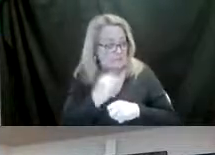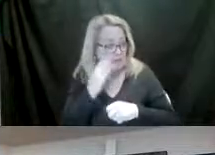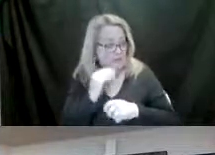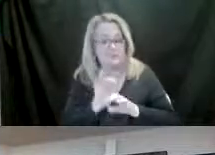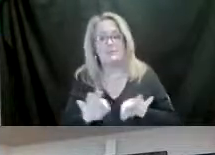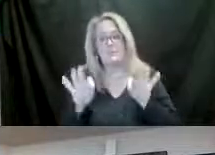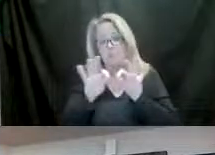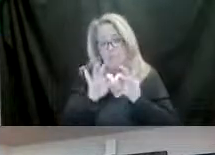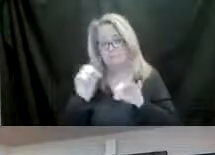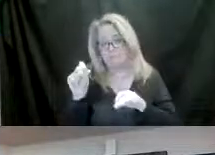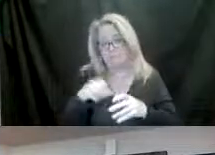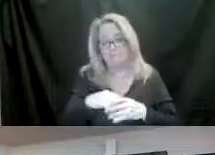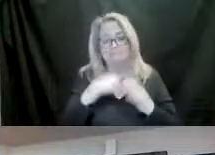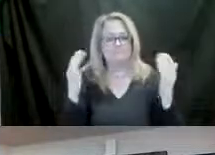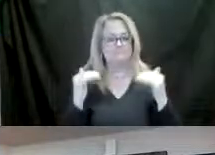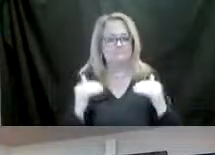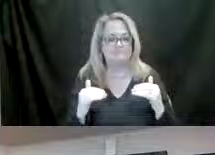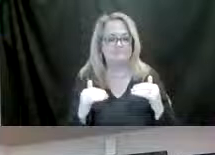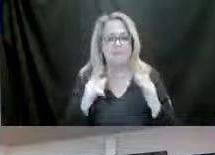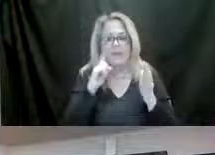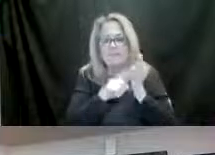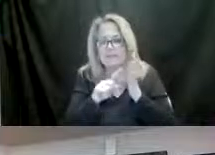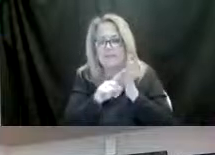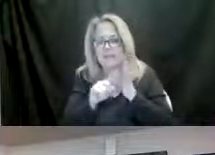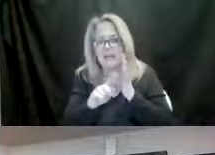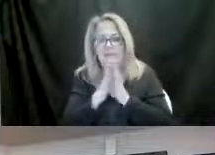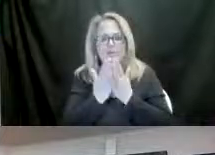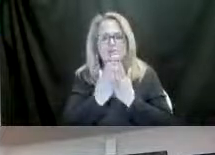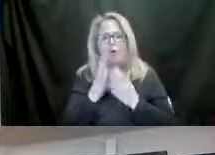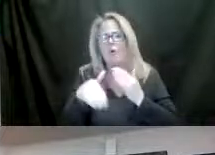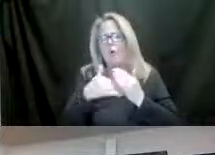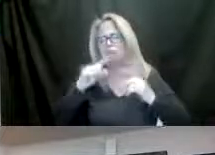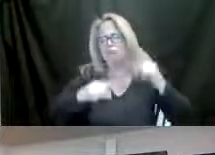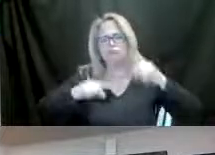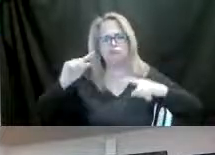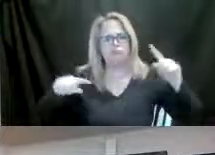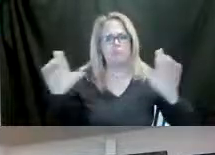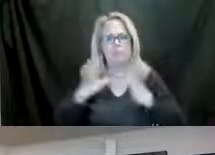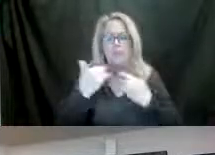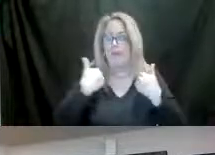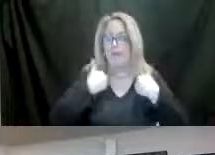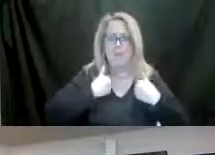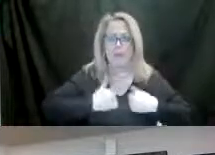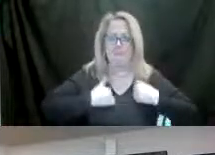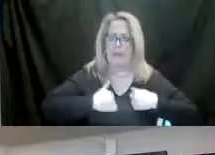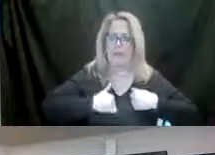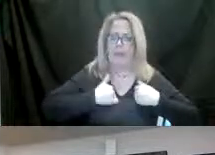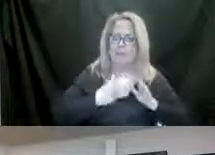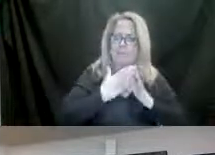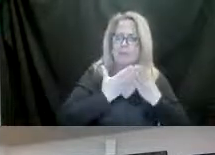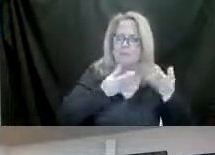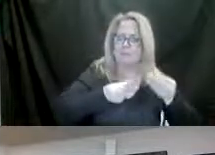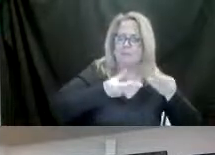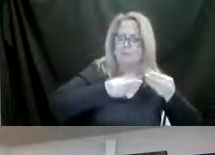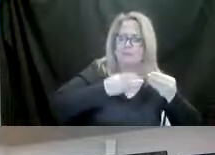important. Investigating books, and again, all types of books. We have bath books that are plastic and squishy. We